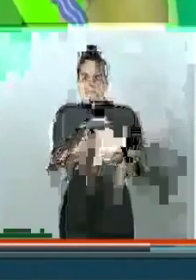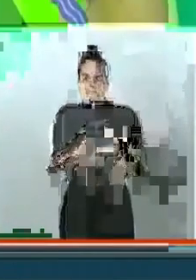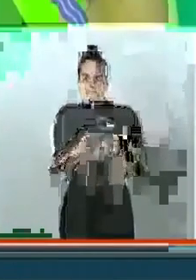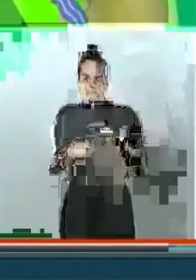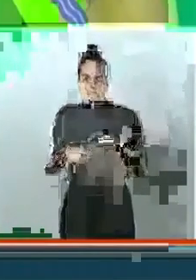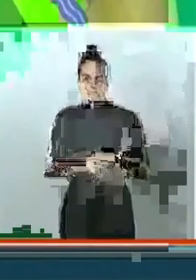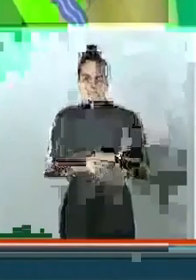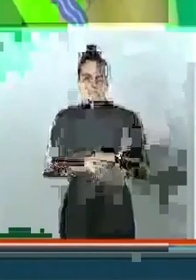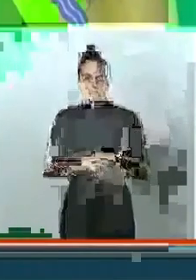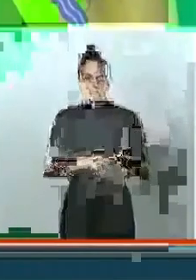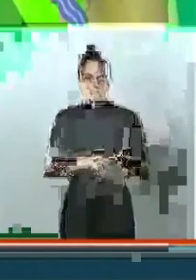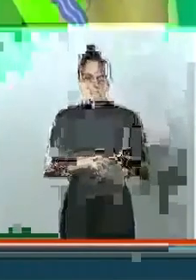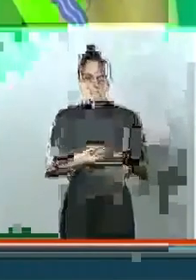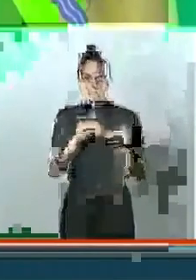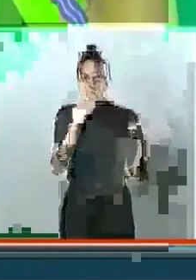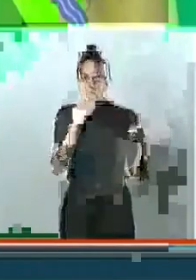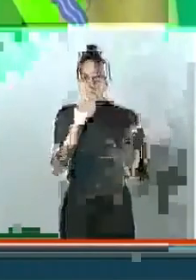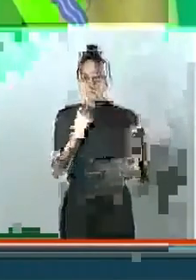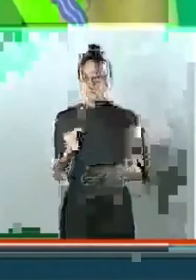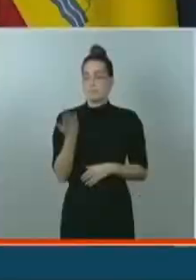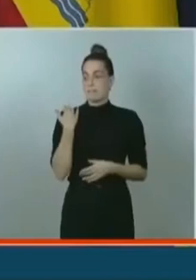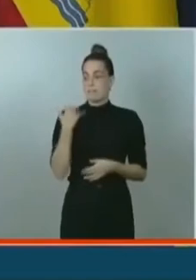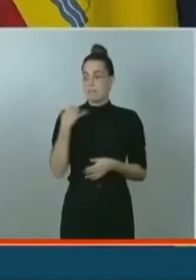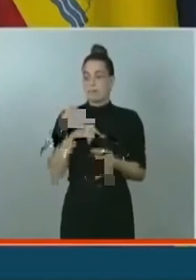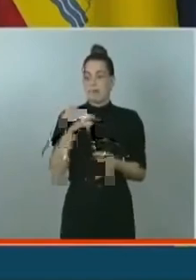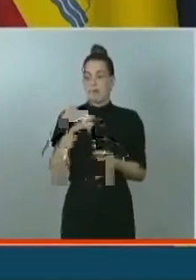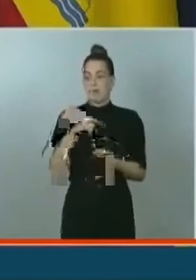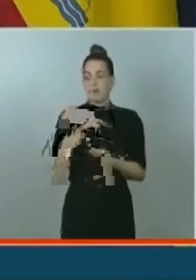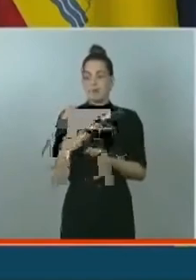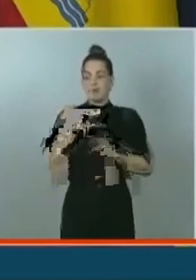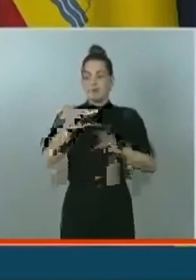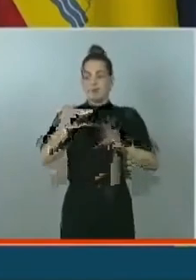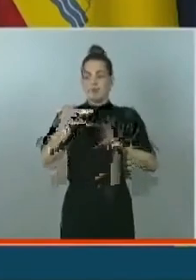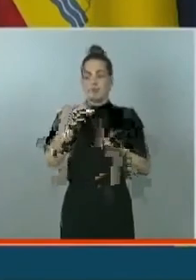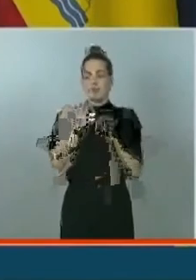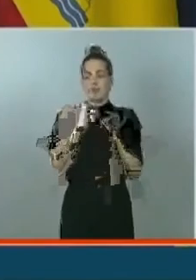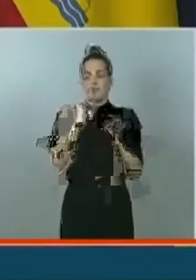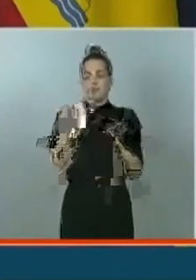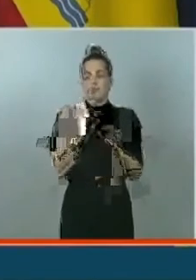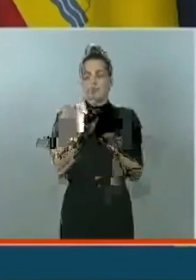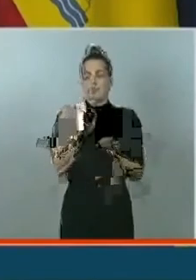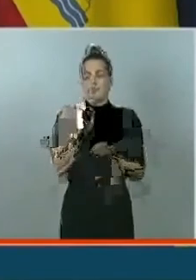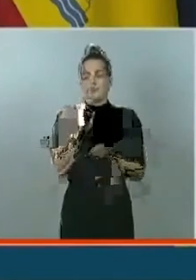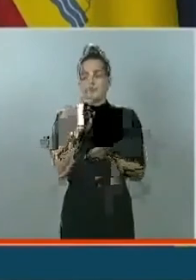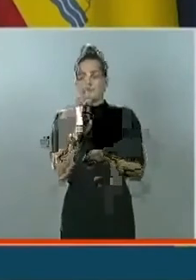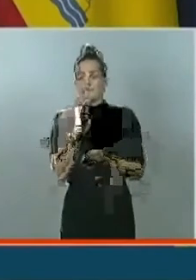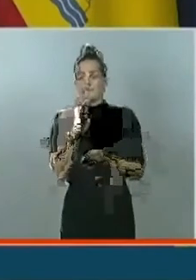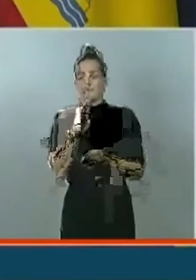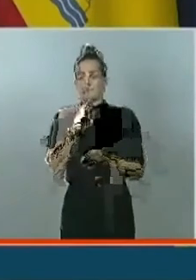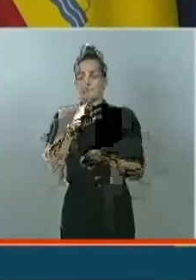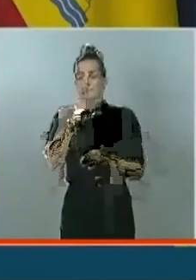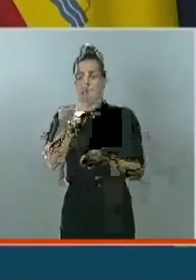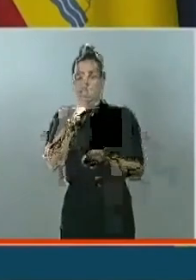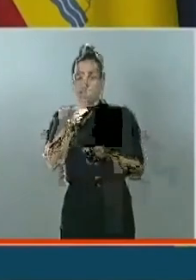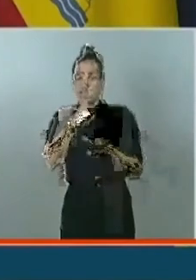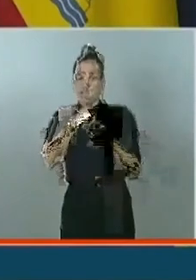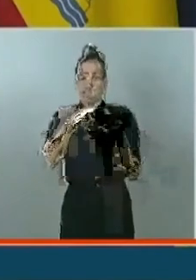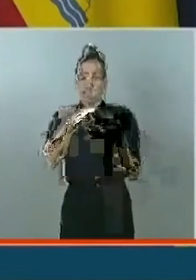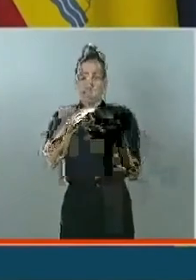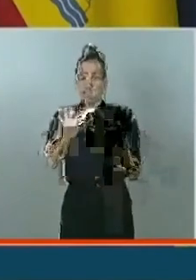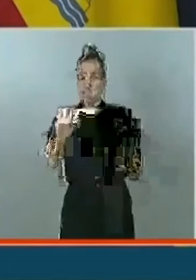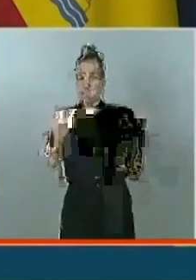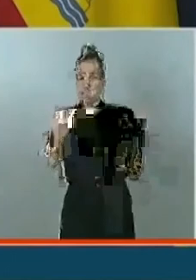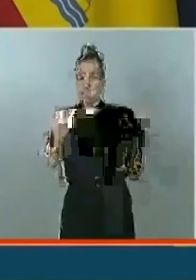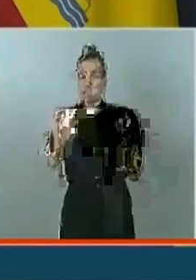the formalities have been completed. The bodies of the 2 reporters have been taken to the capital of Burkina Faso for